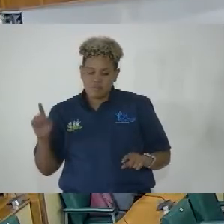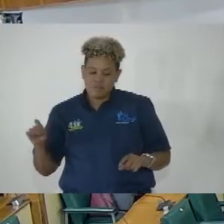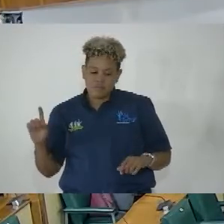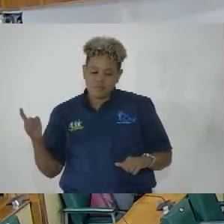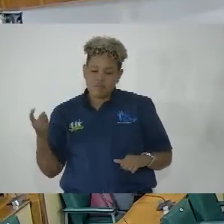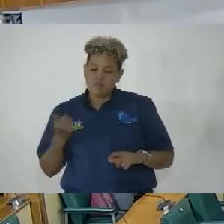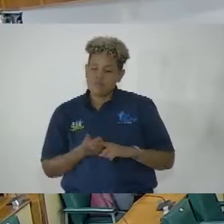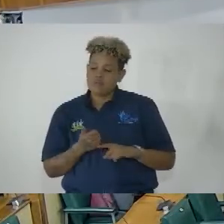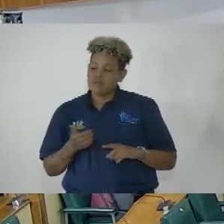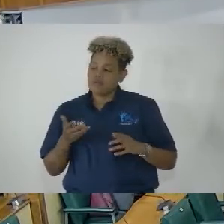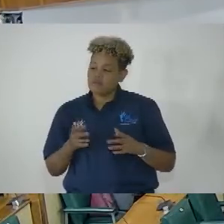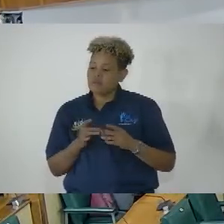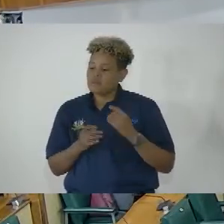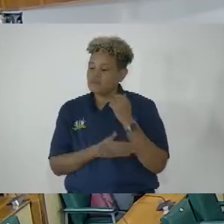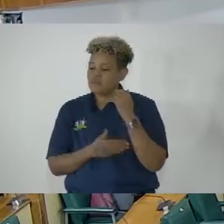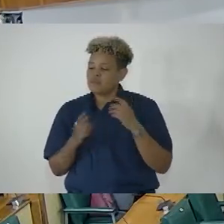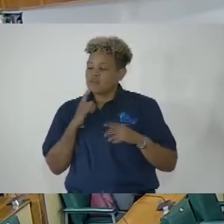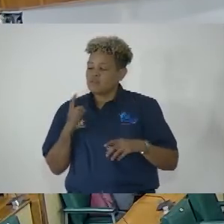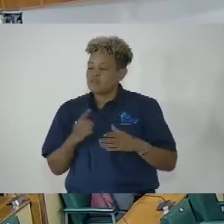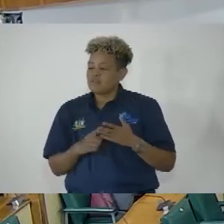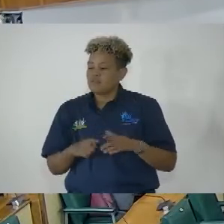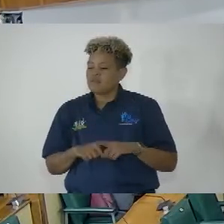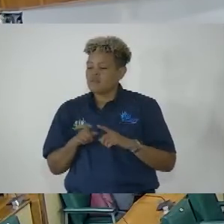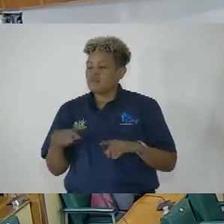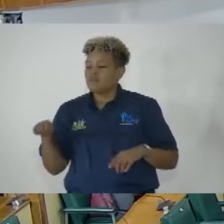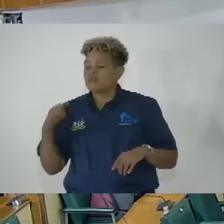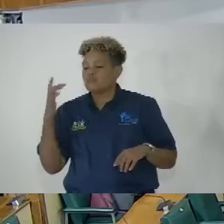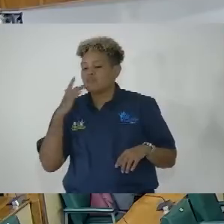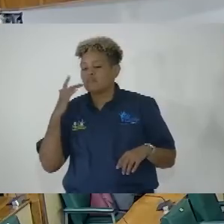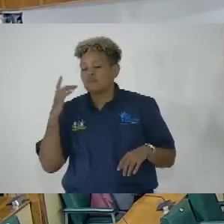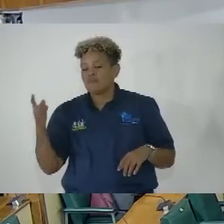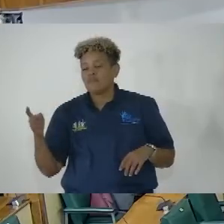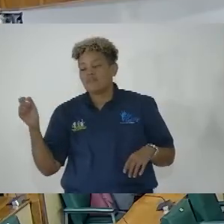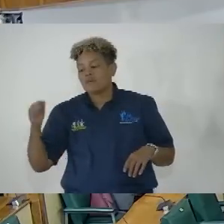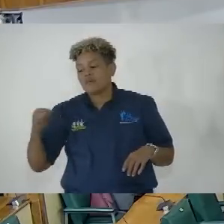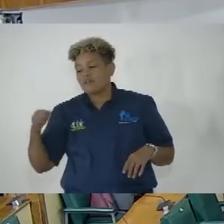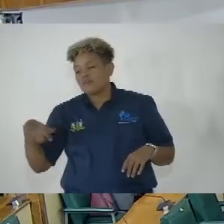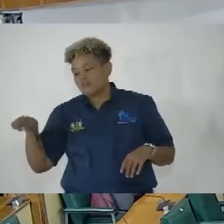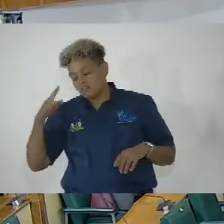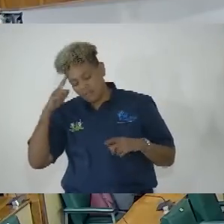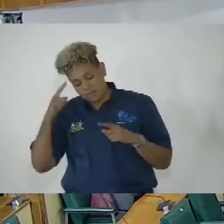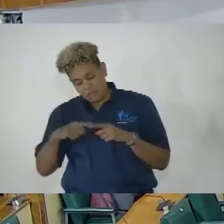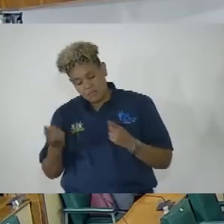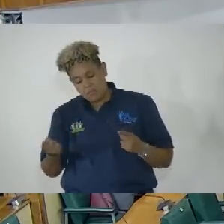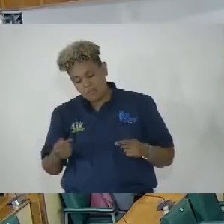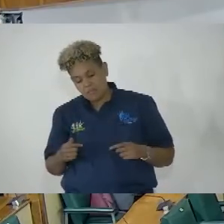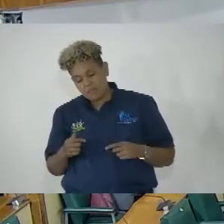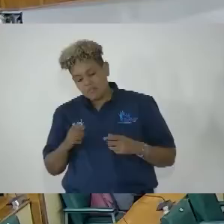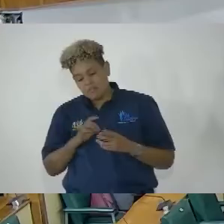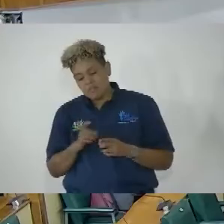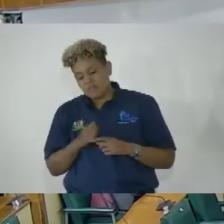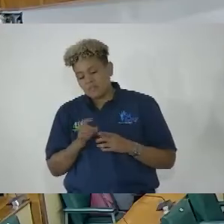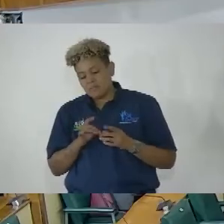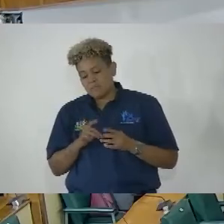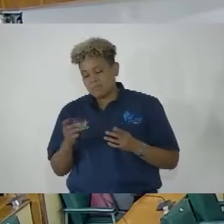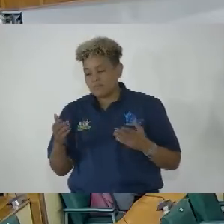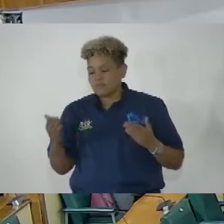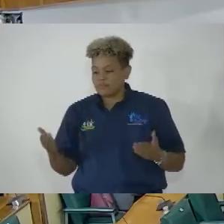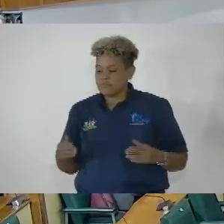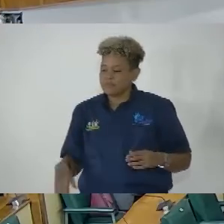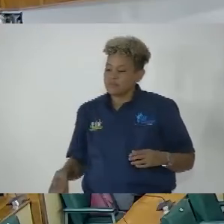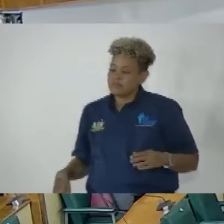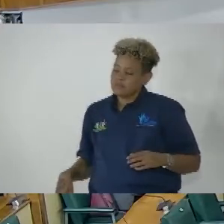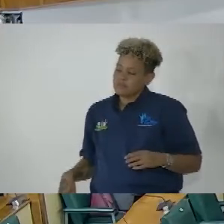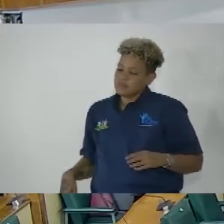of all, is that the State of the Nation debate be suspended for a date to be fixed. Those in favor? Aye. In relation to the motion, Minister, you can go ahead.